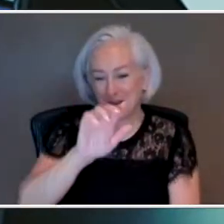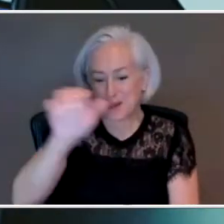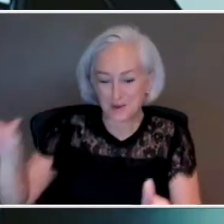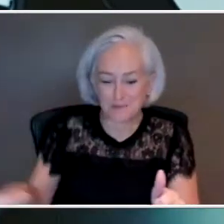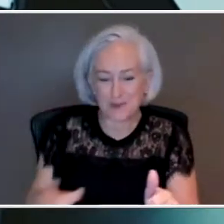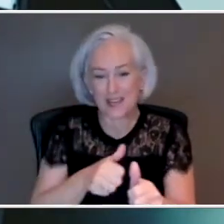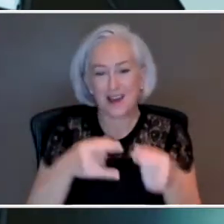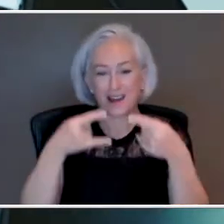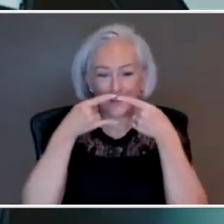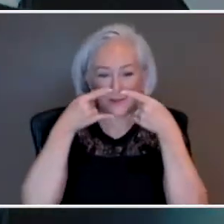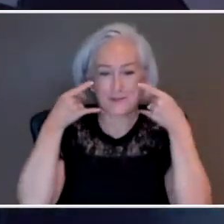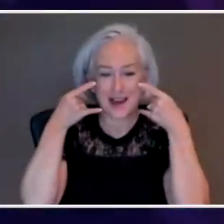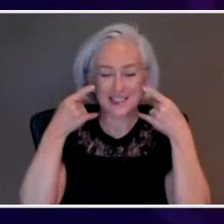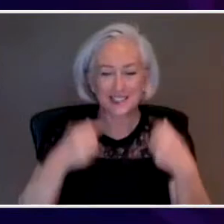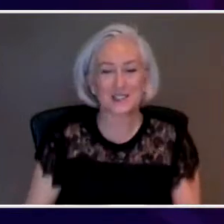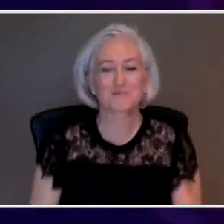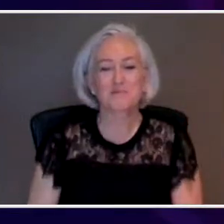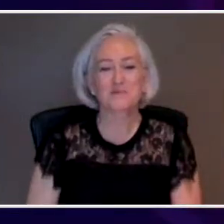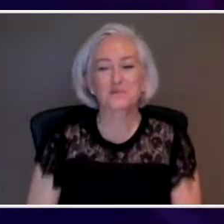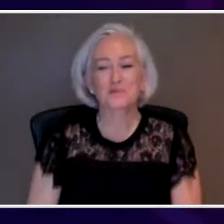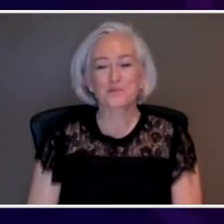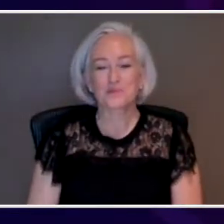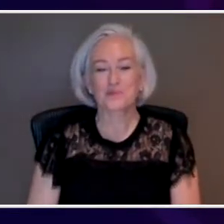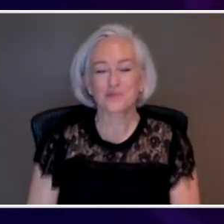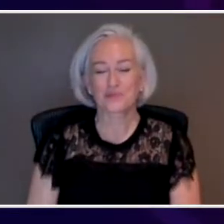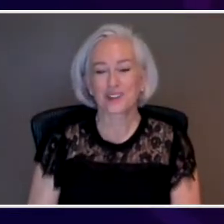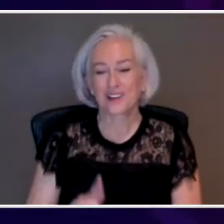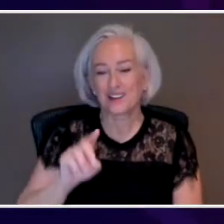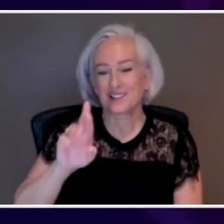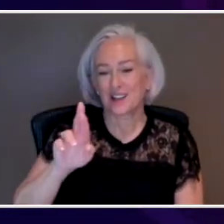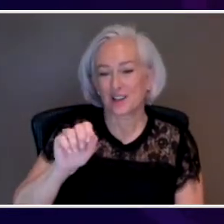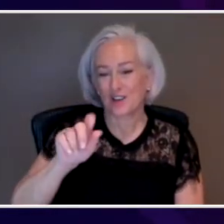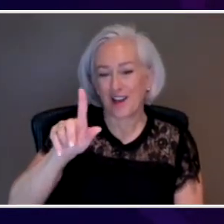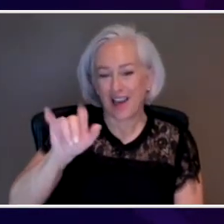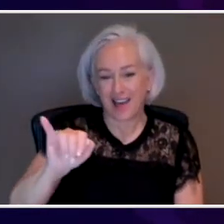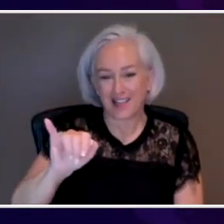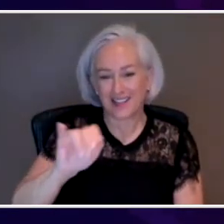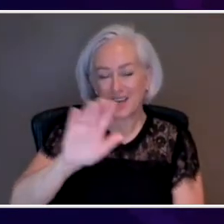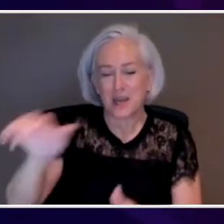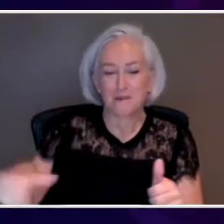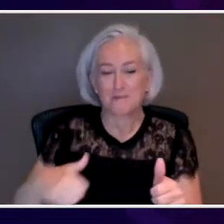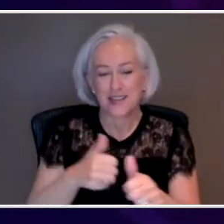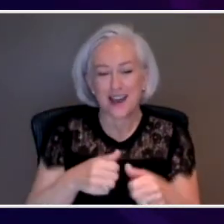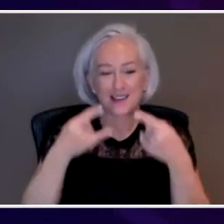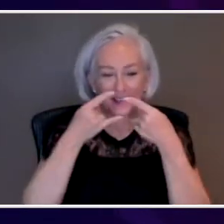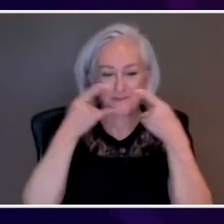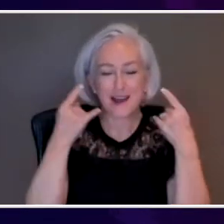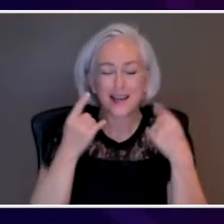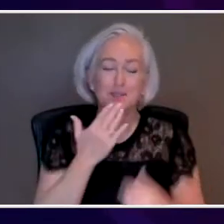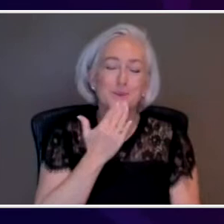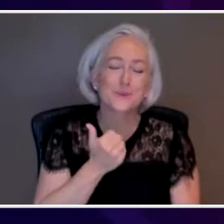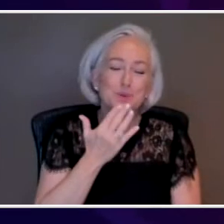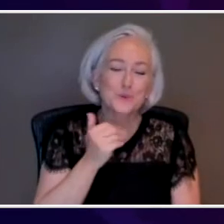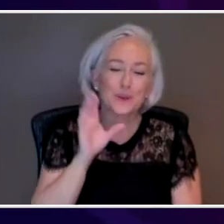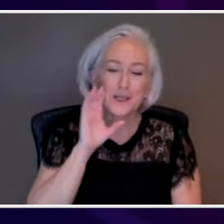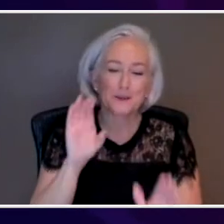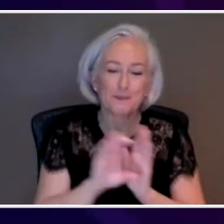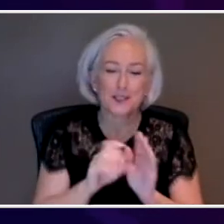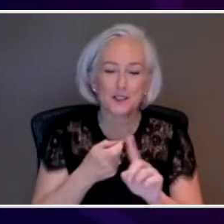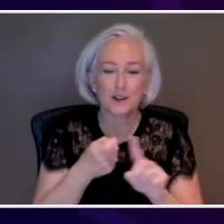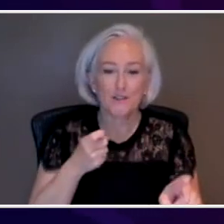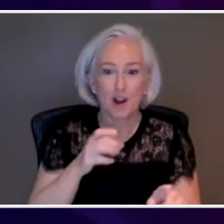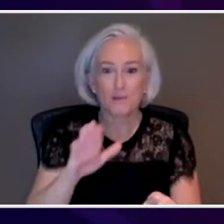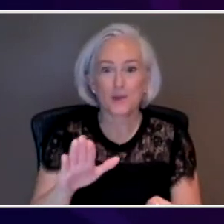the mask. Okay, Dr. Alley, we're going behind the mask, and these are the sweetest pictures ever from your wedding and your